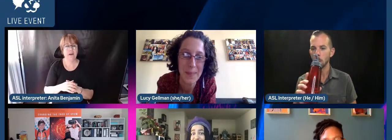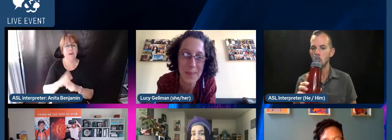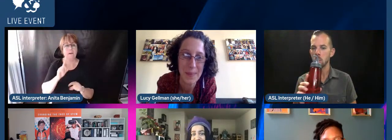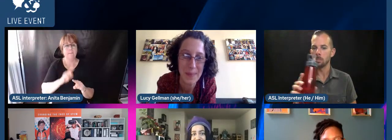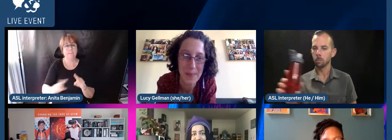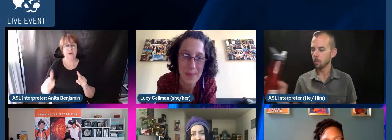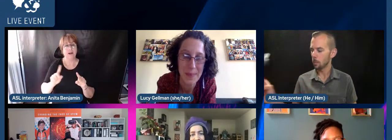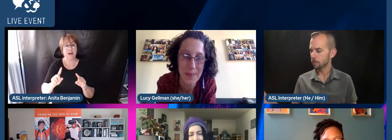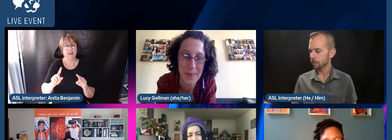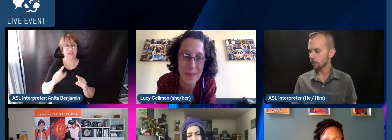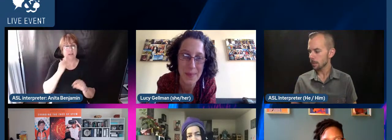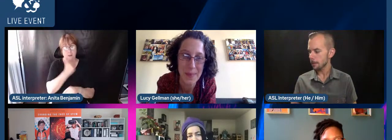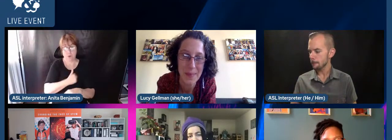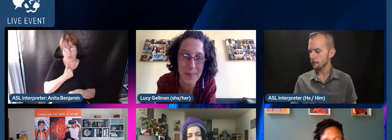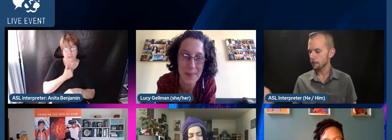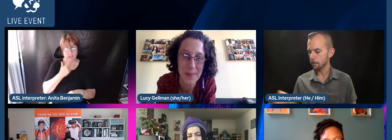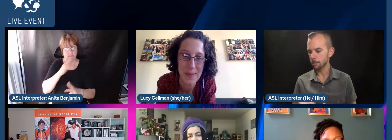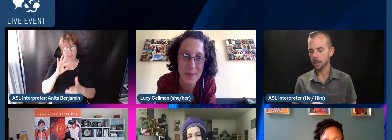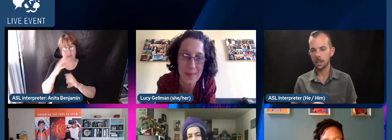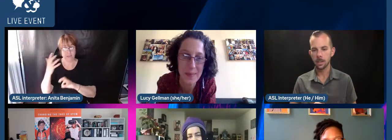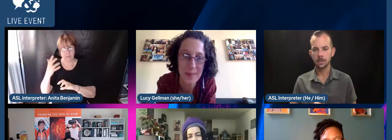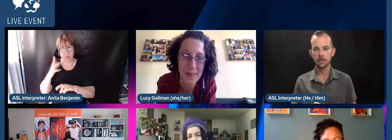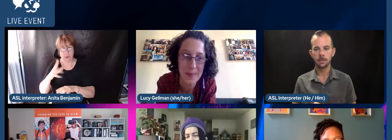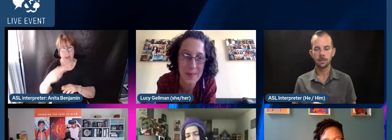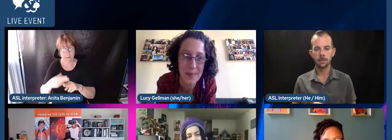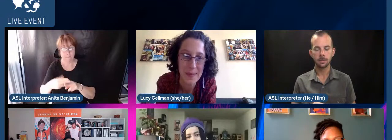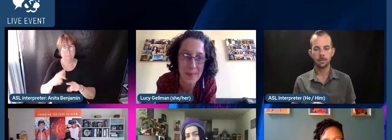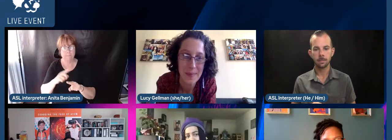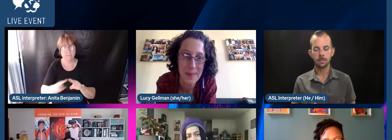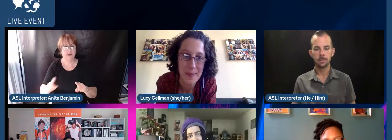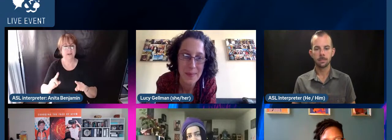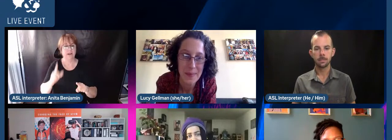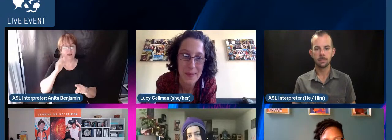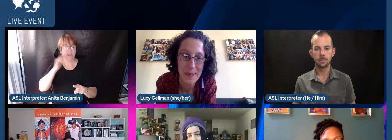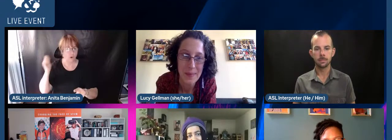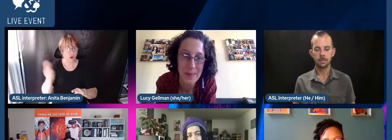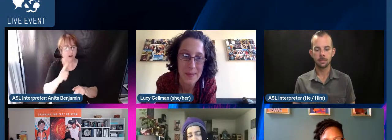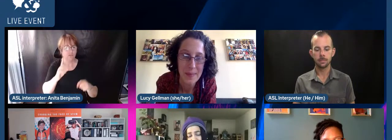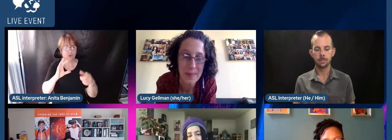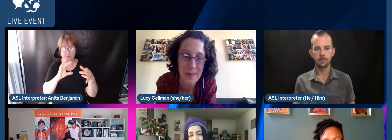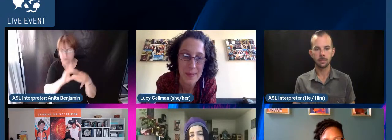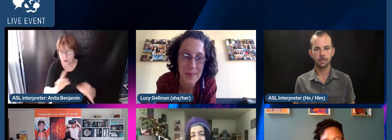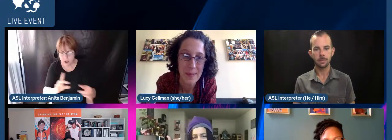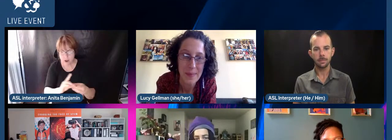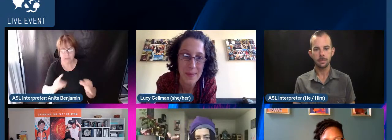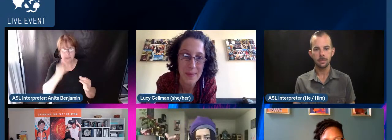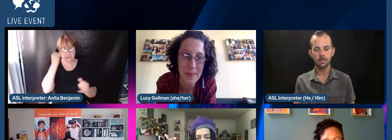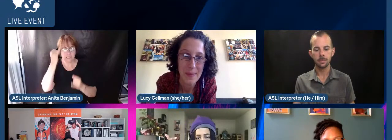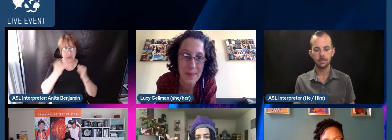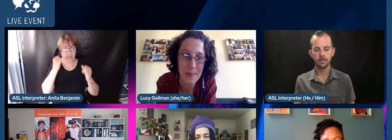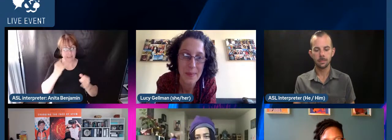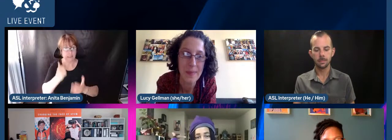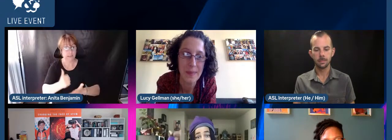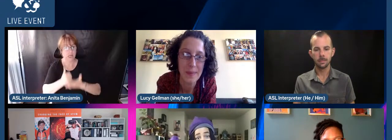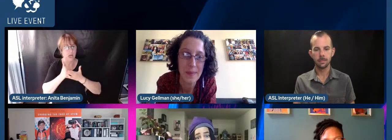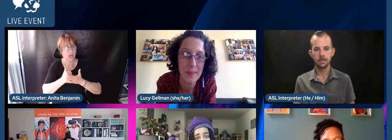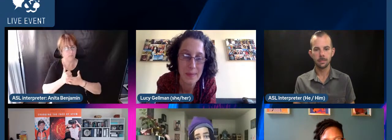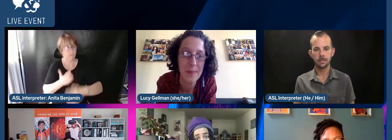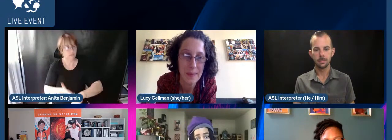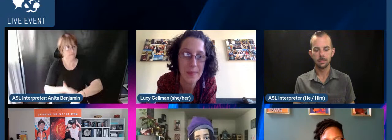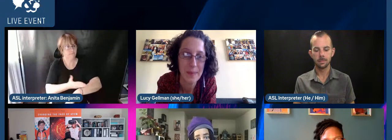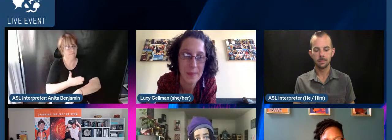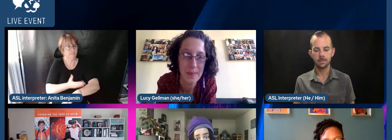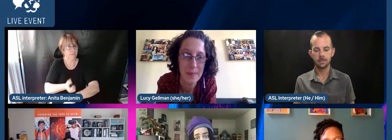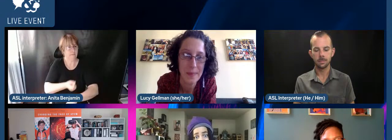So apologies. I just feel like all of your comments and ideas have helped me move the needle forward for the way I'm